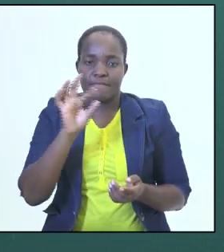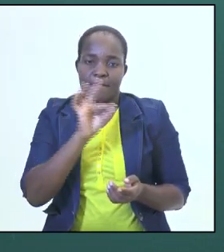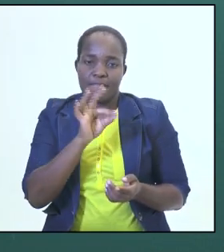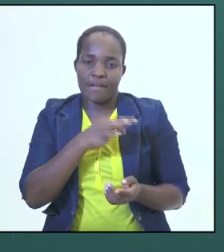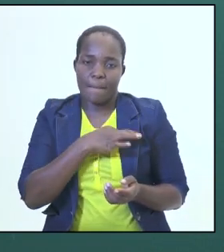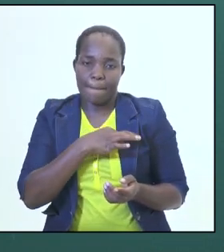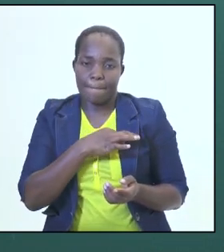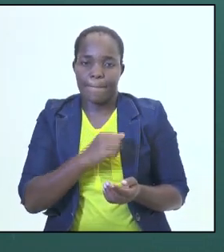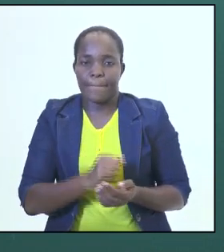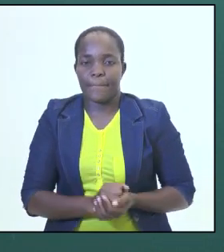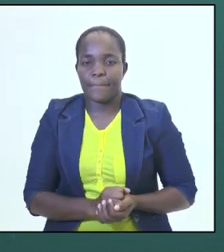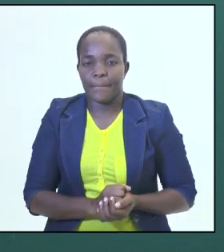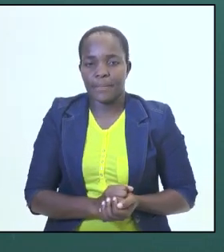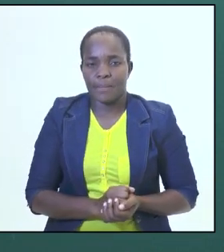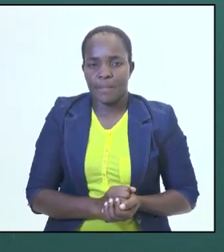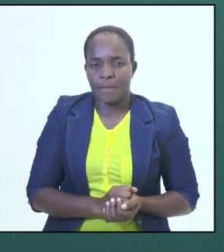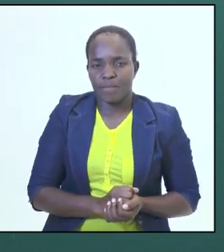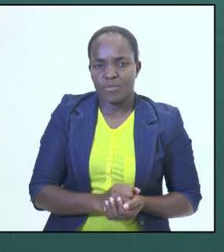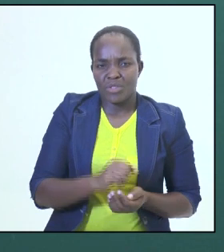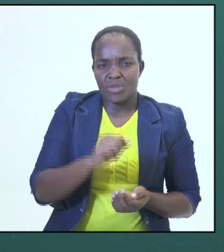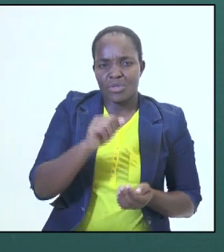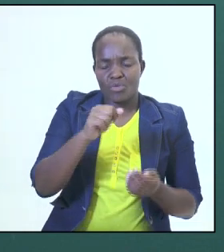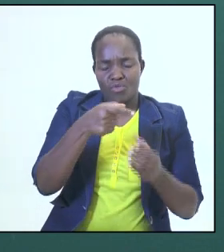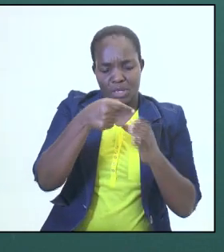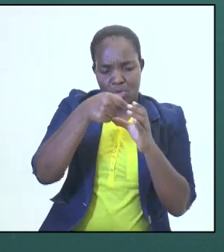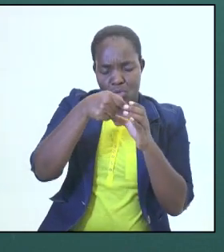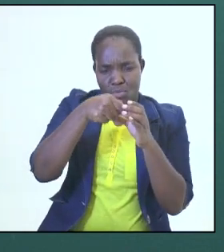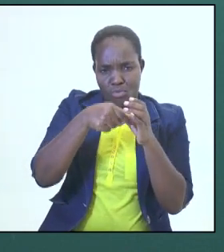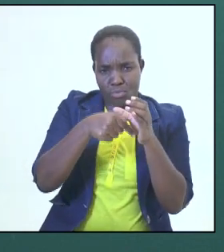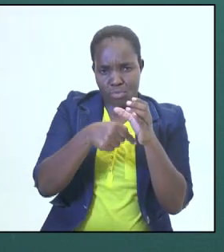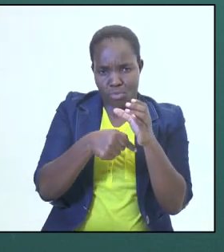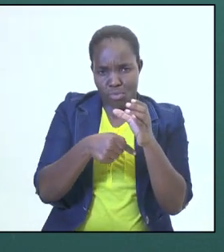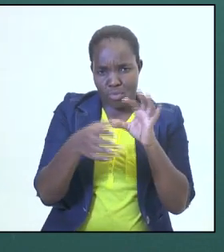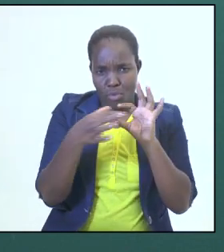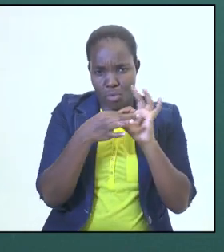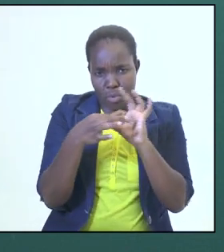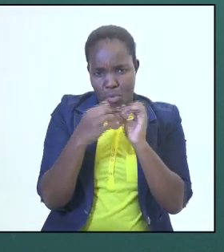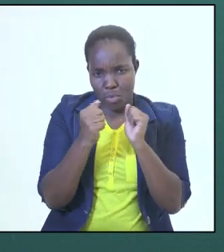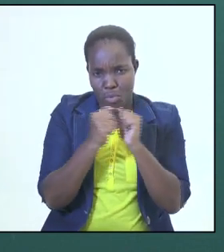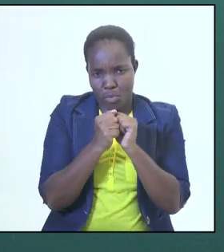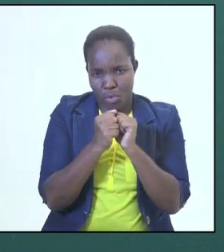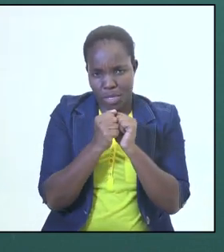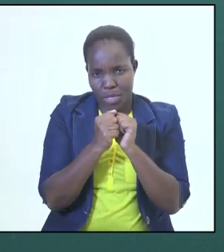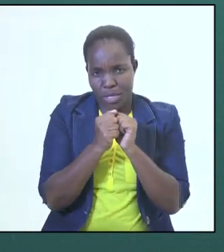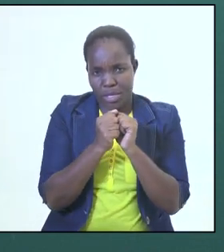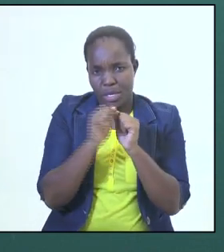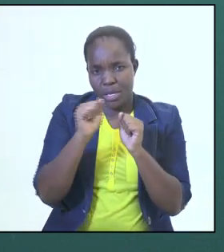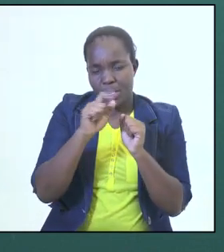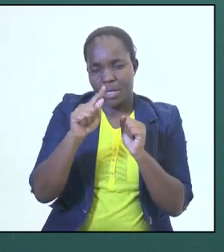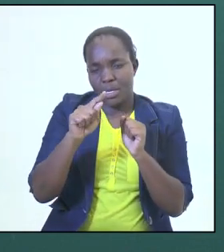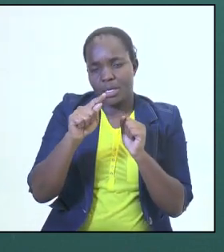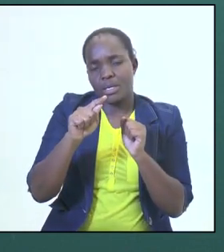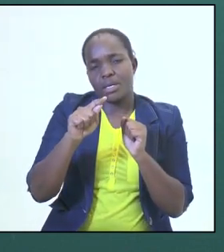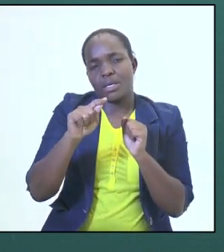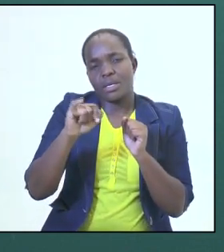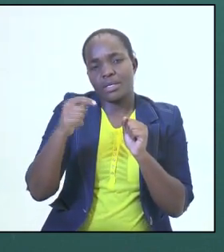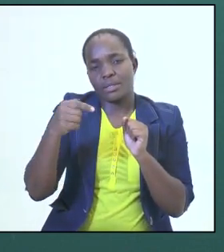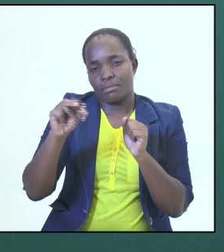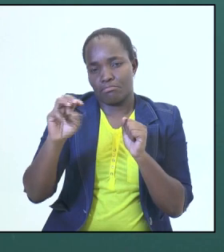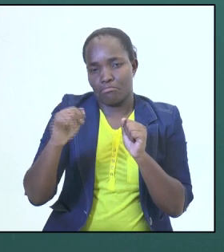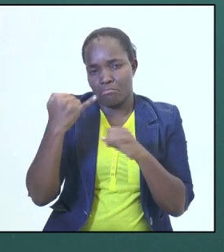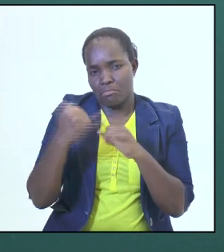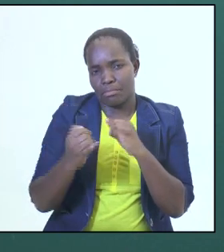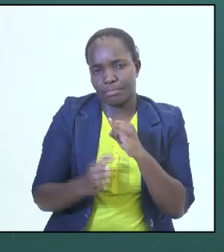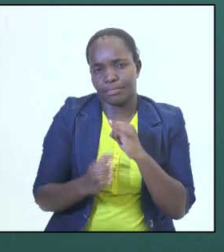ovary runs upwards as the style, connecting the ovary to the stigma at the end of it.